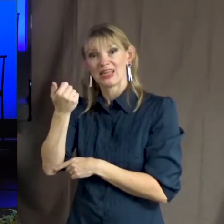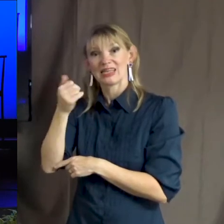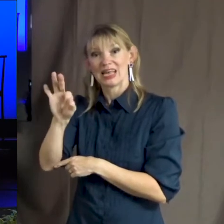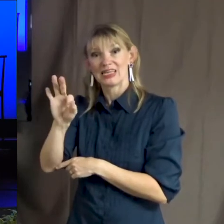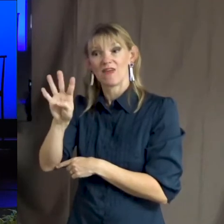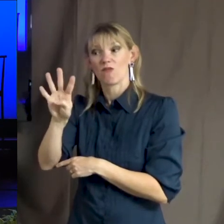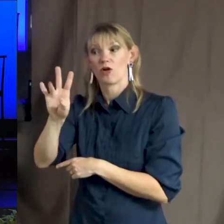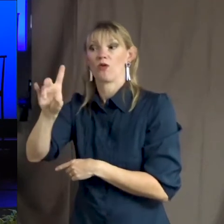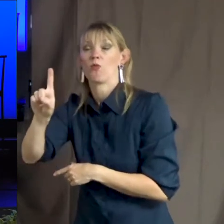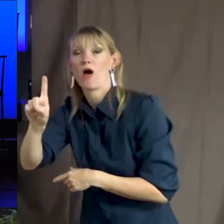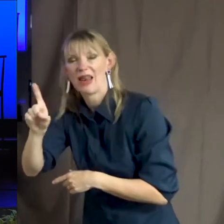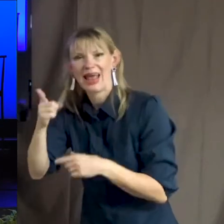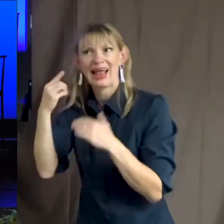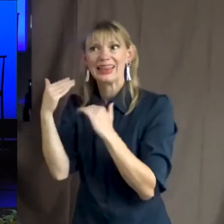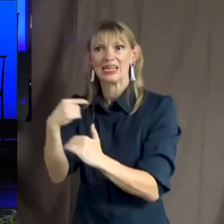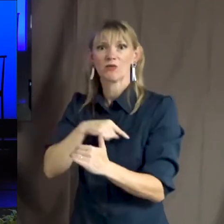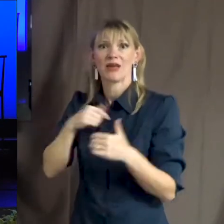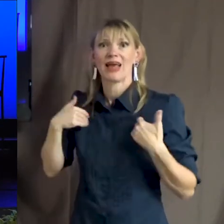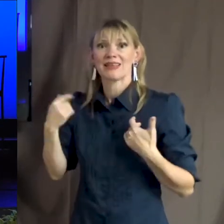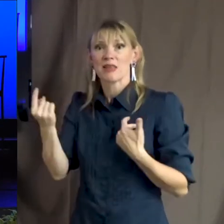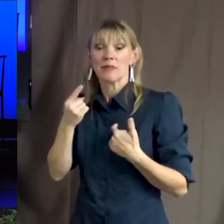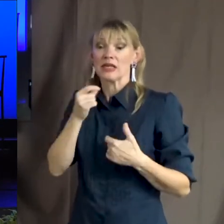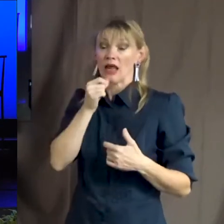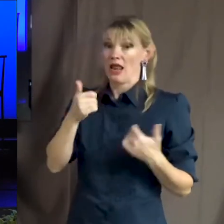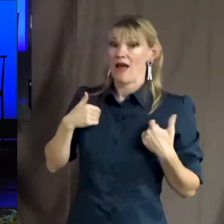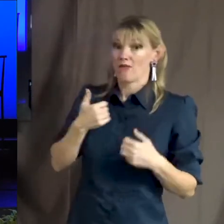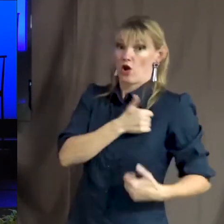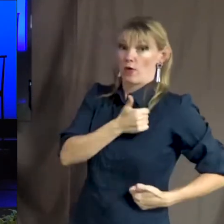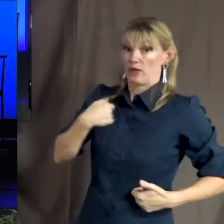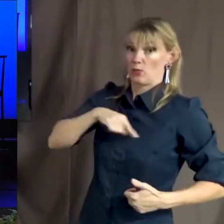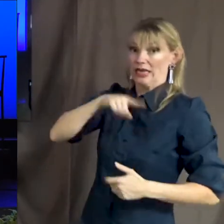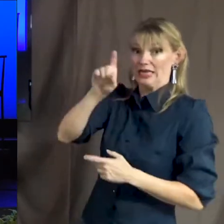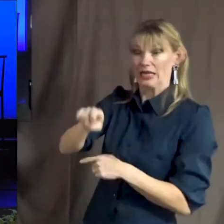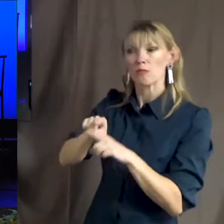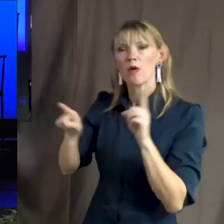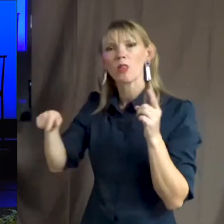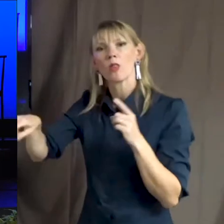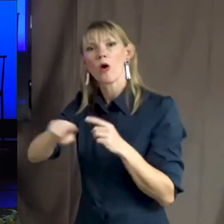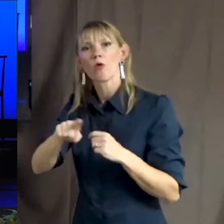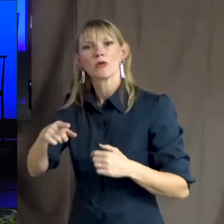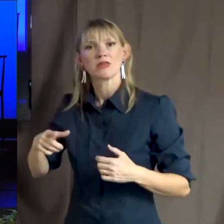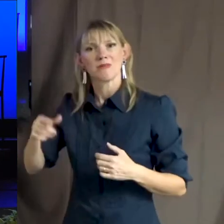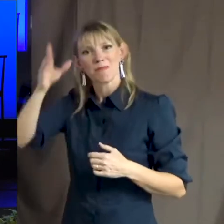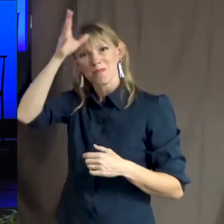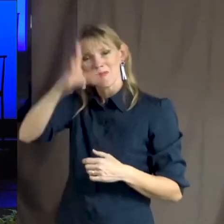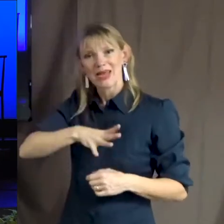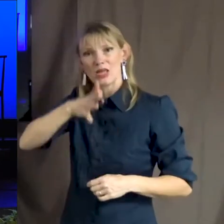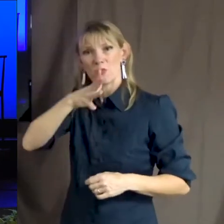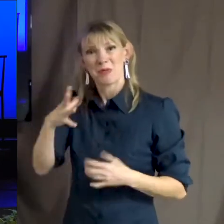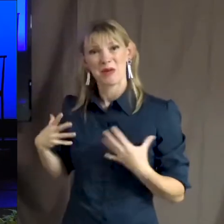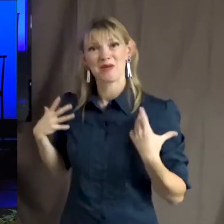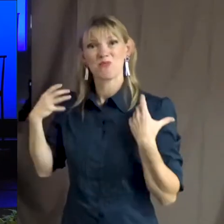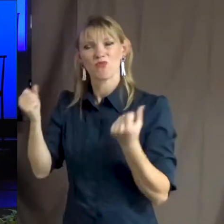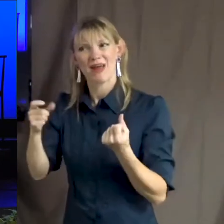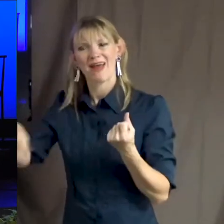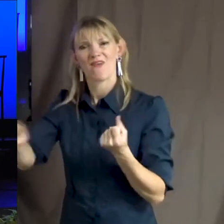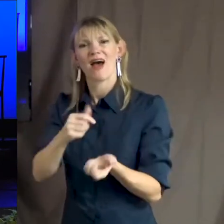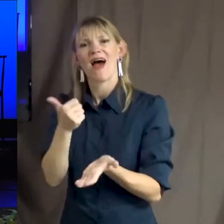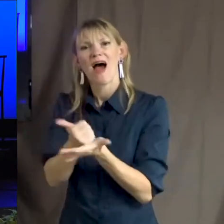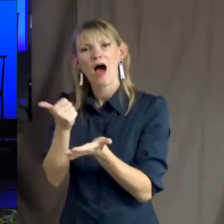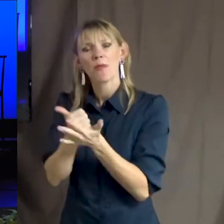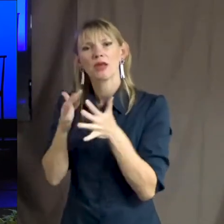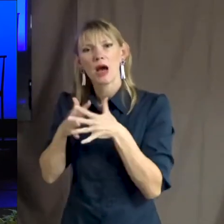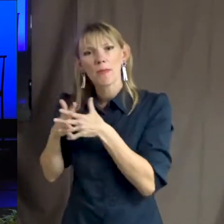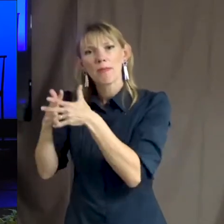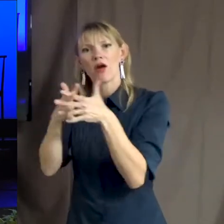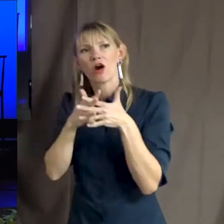we had something. We didn't have the army we needed. And those brave men and women helped America be a